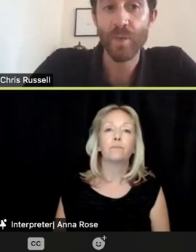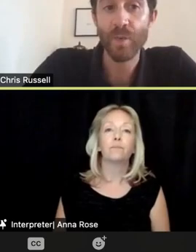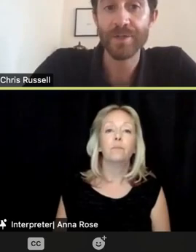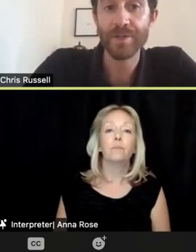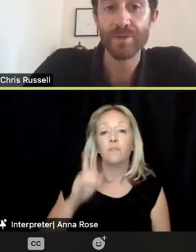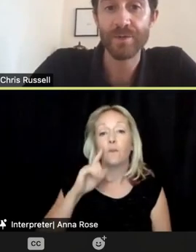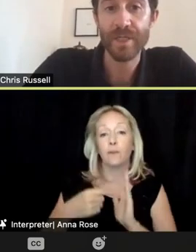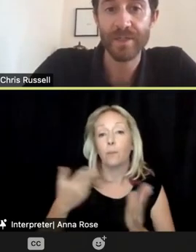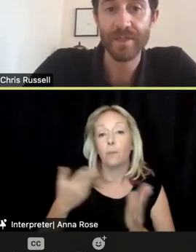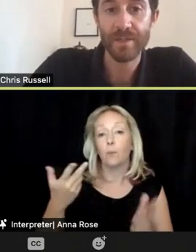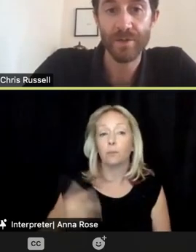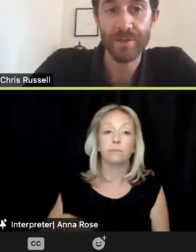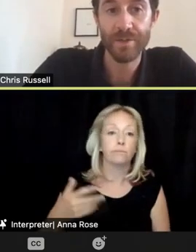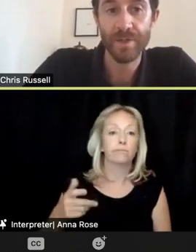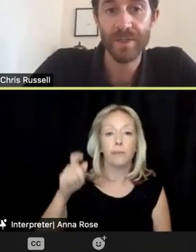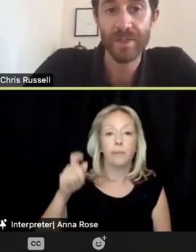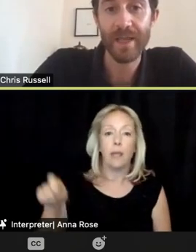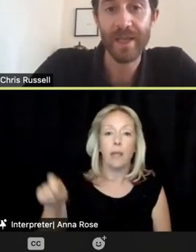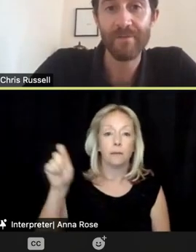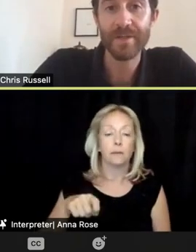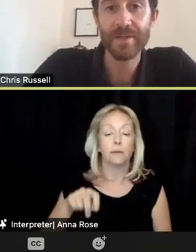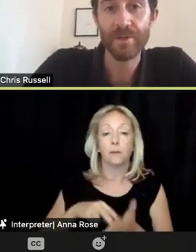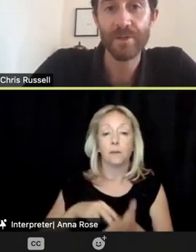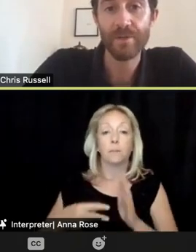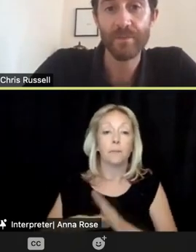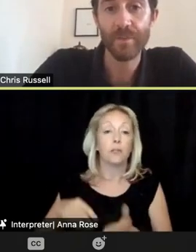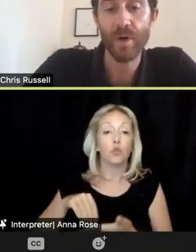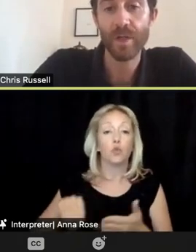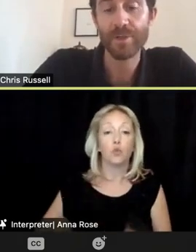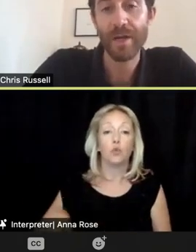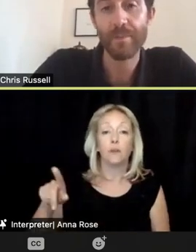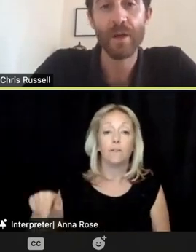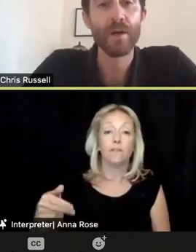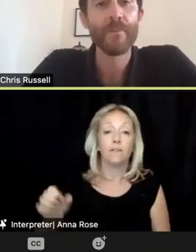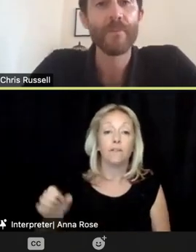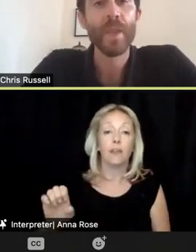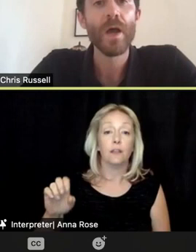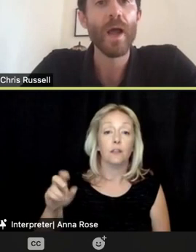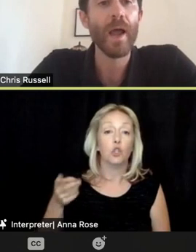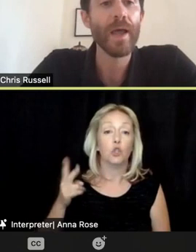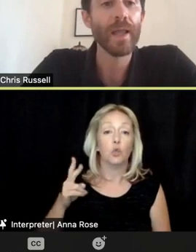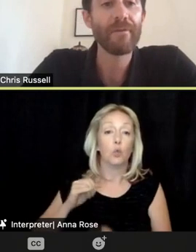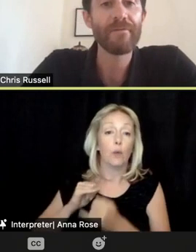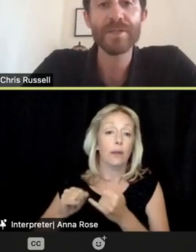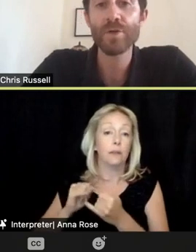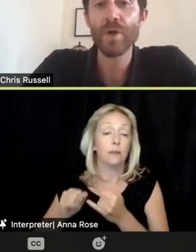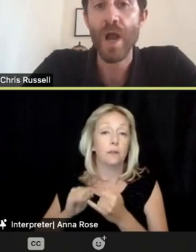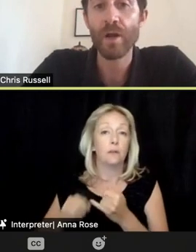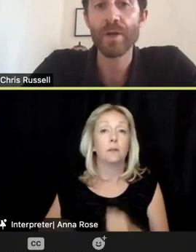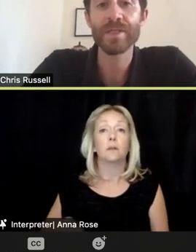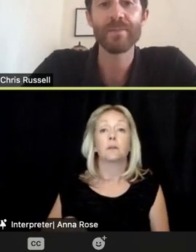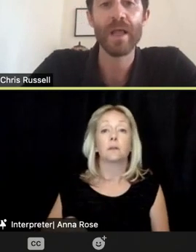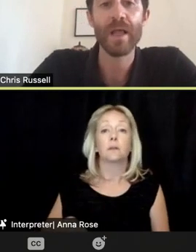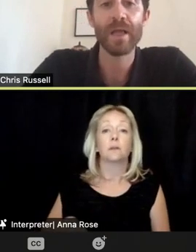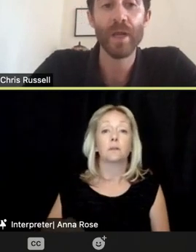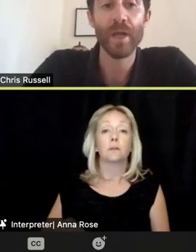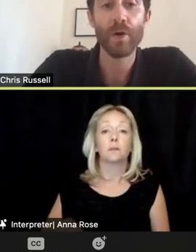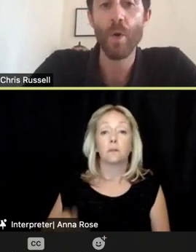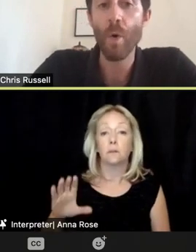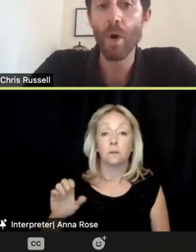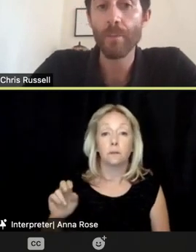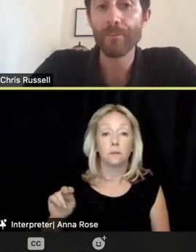an X where your student is. Your student is in late phase 2, or a check mark, late phase 2 concrete